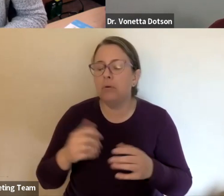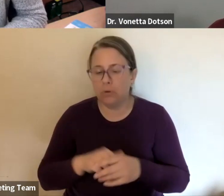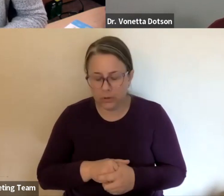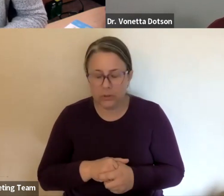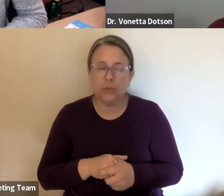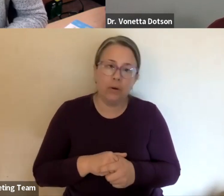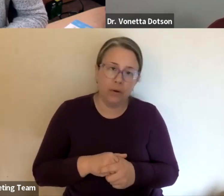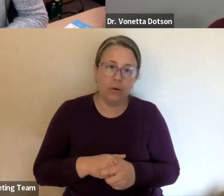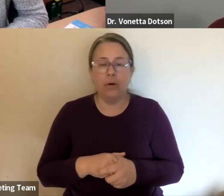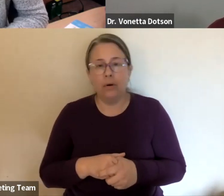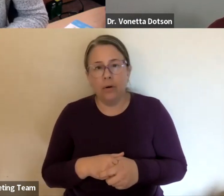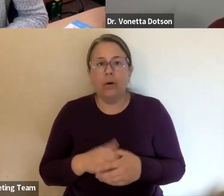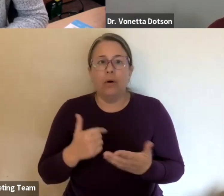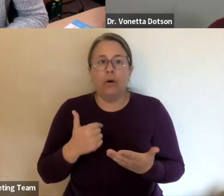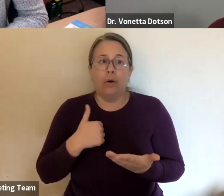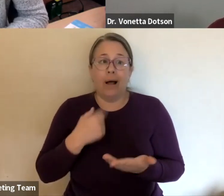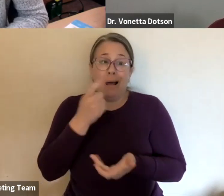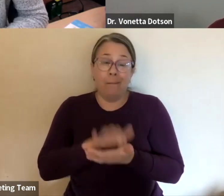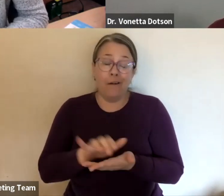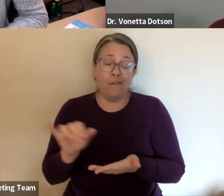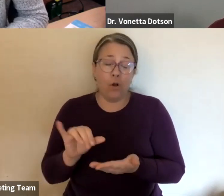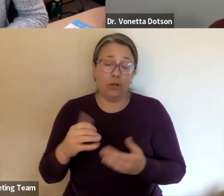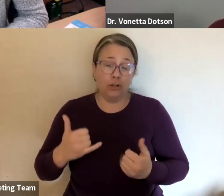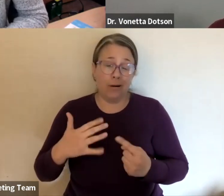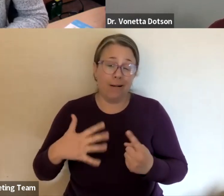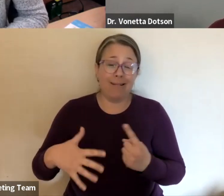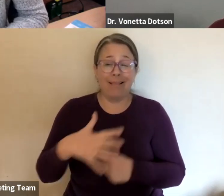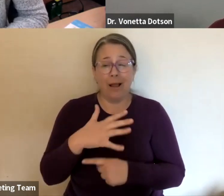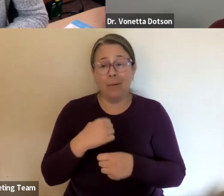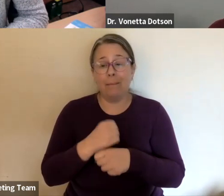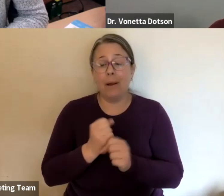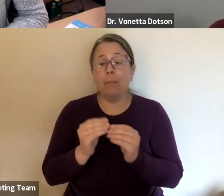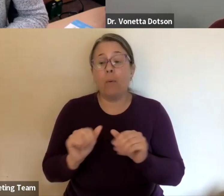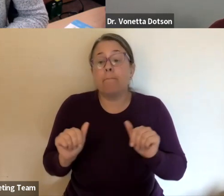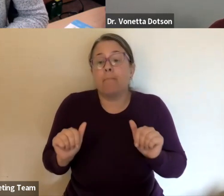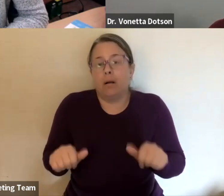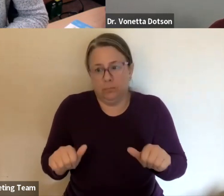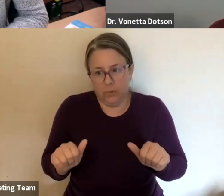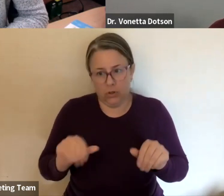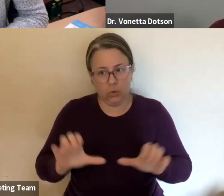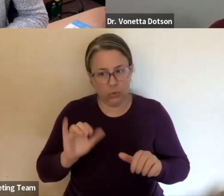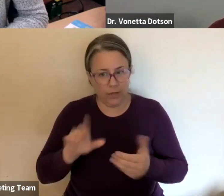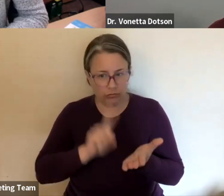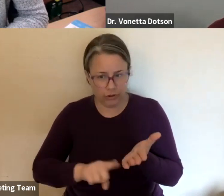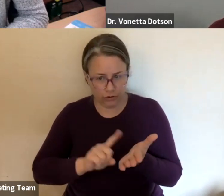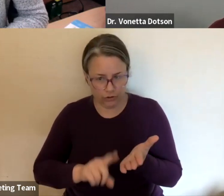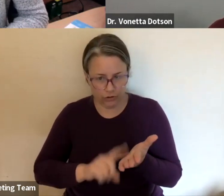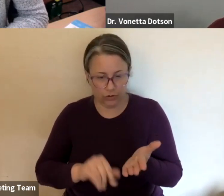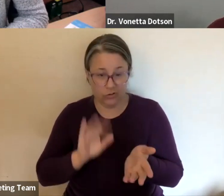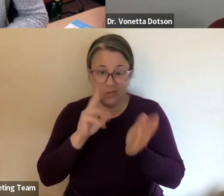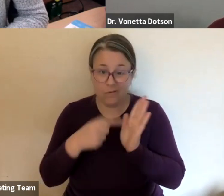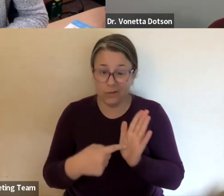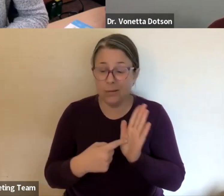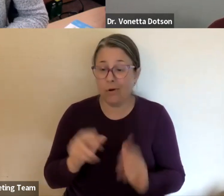is putting more funding towards health disparities work and trying to do more to fund people from diverse